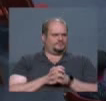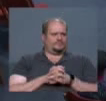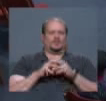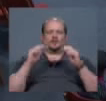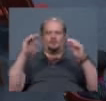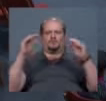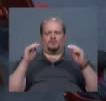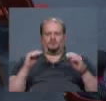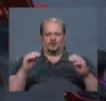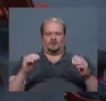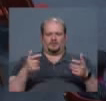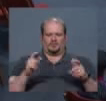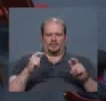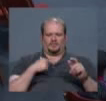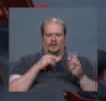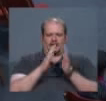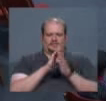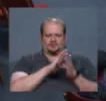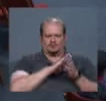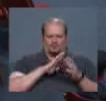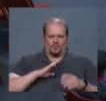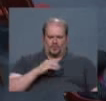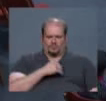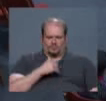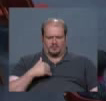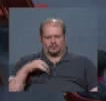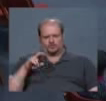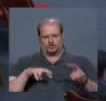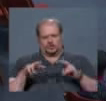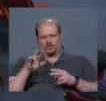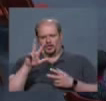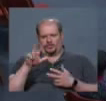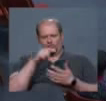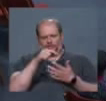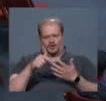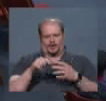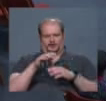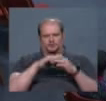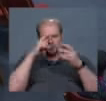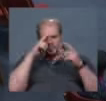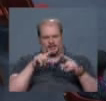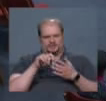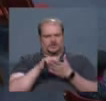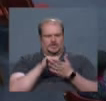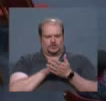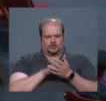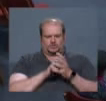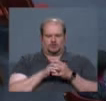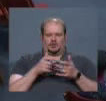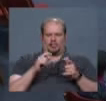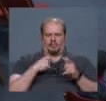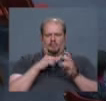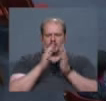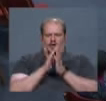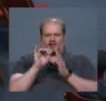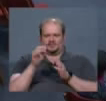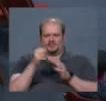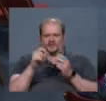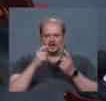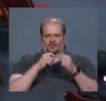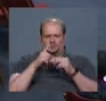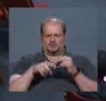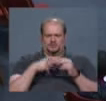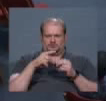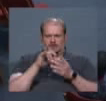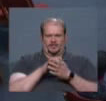Moving on, let me ask board members to look at the 3 items on the consent agenda. Let me ask if there's any questions about any